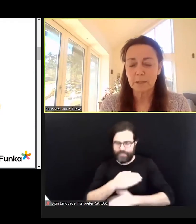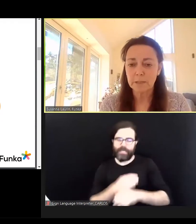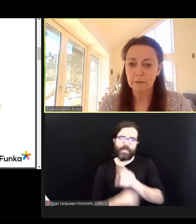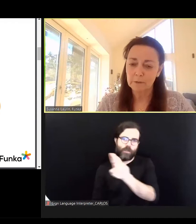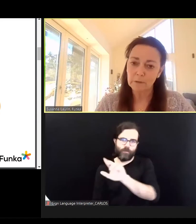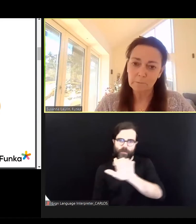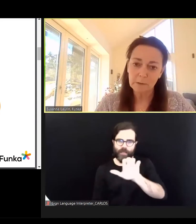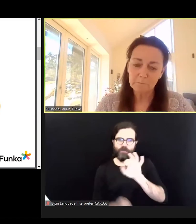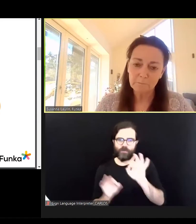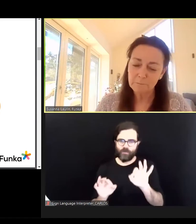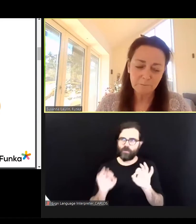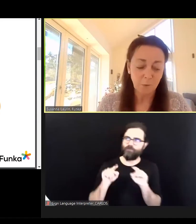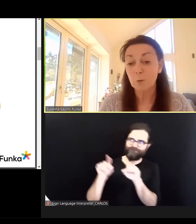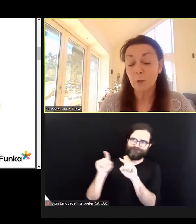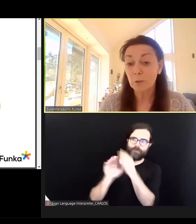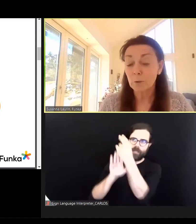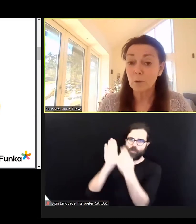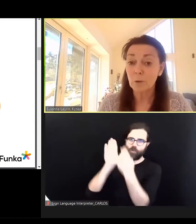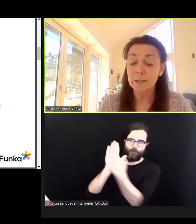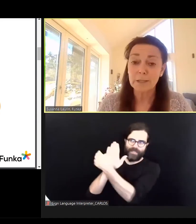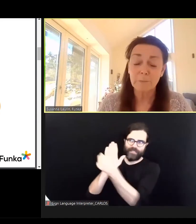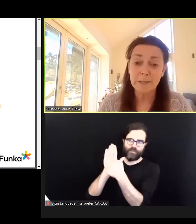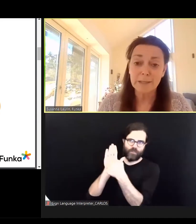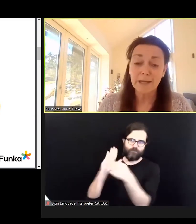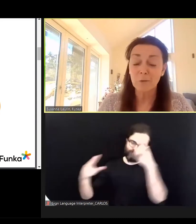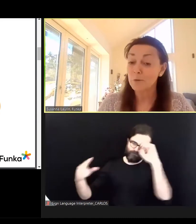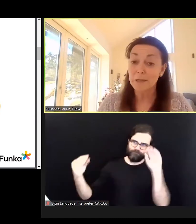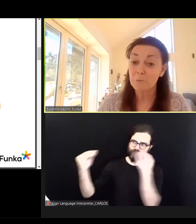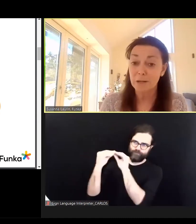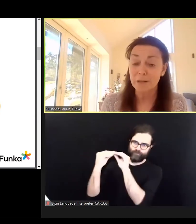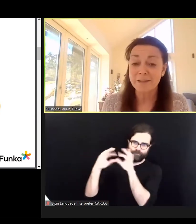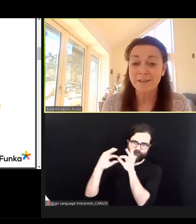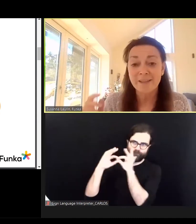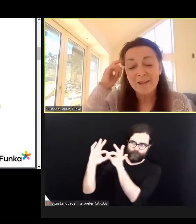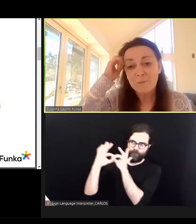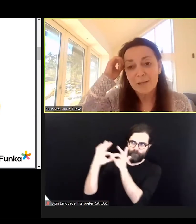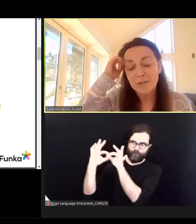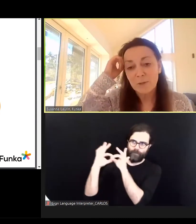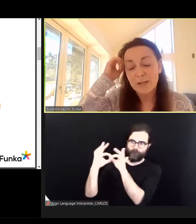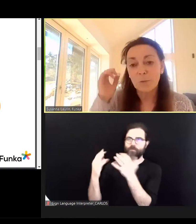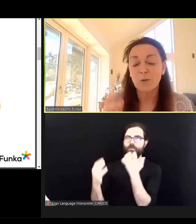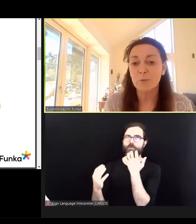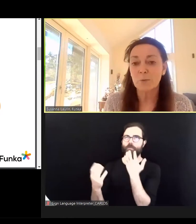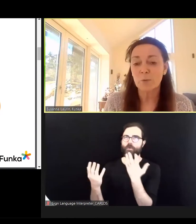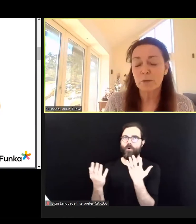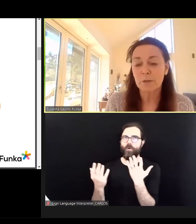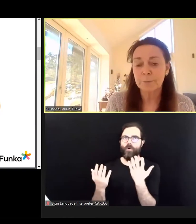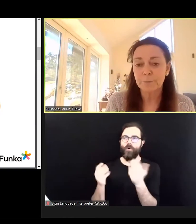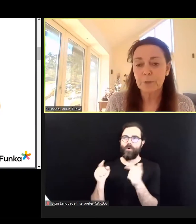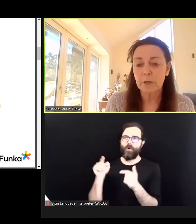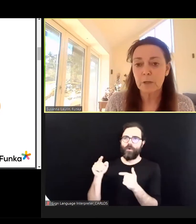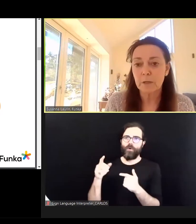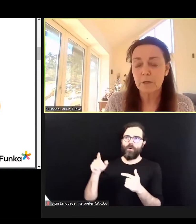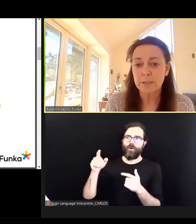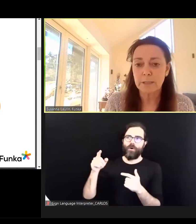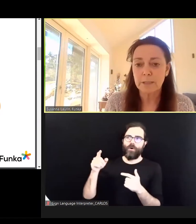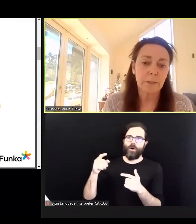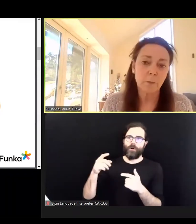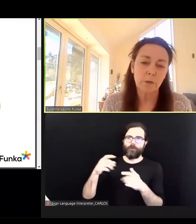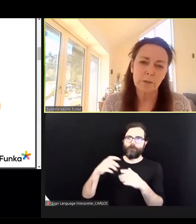Thank you, Jose. And let's see if I can now move the, oh, we tried this